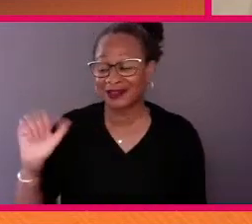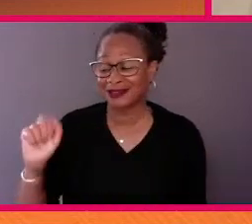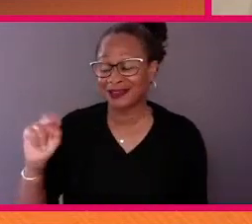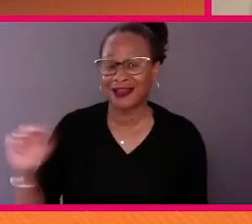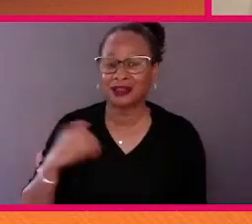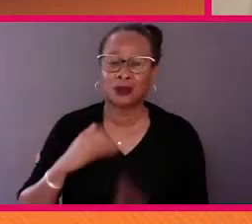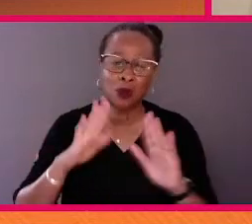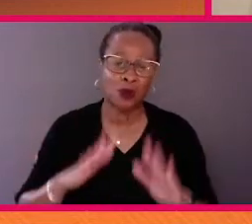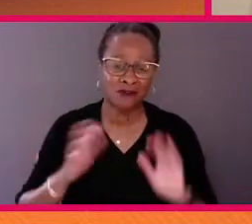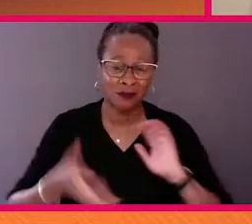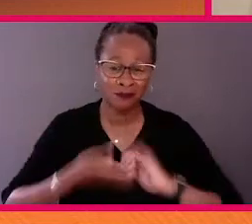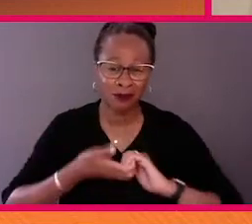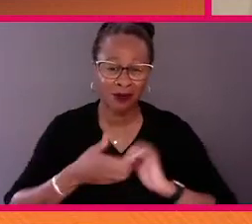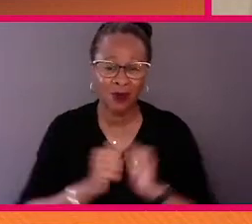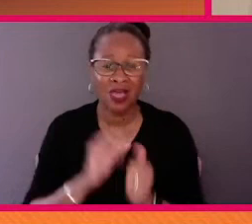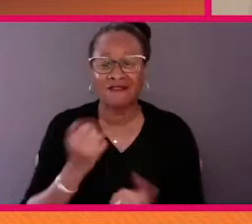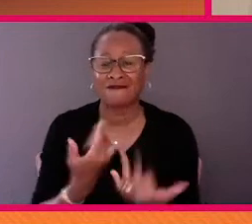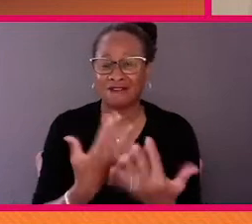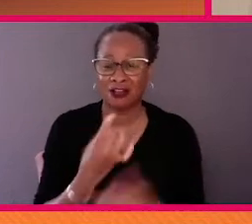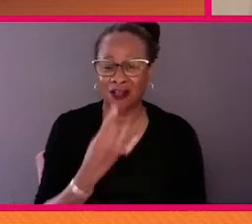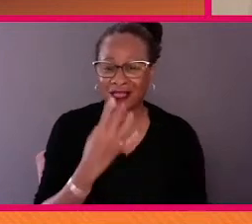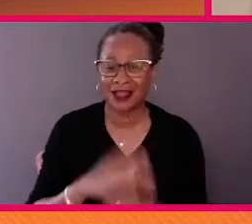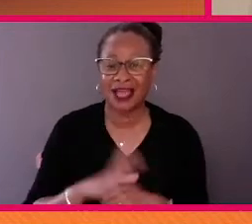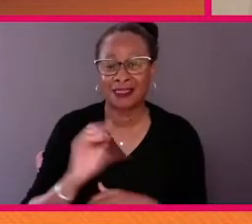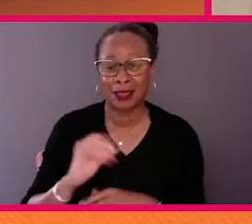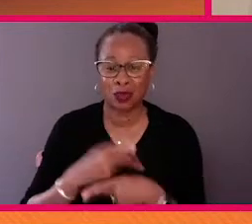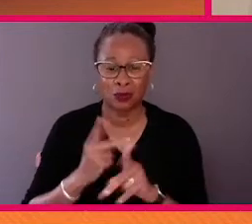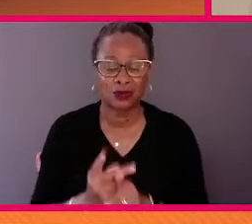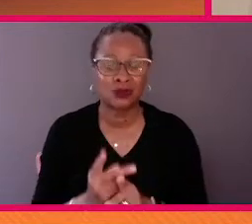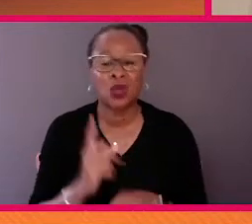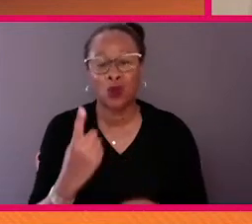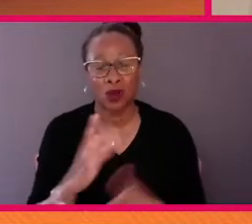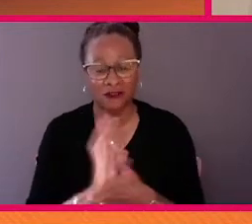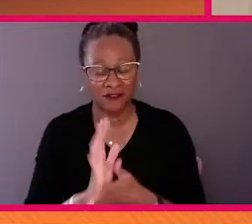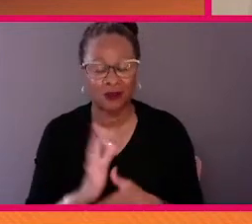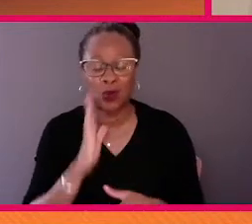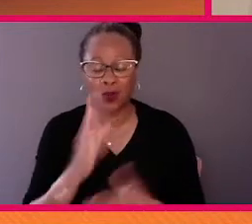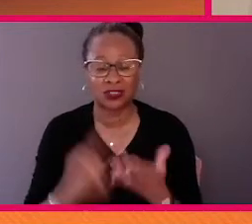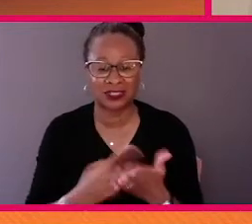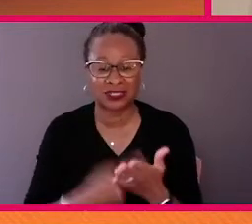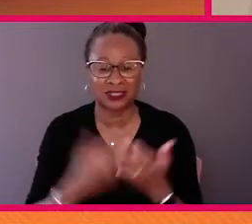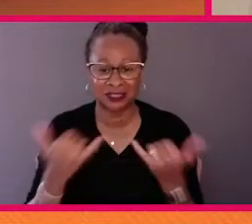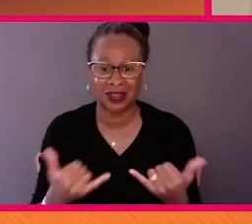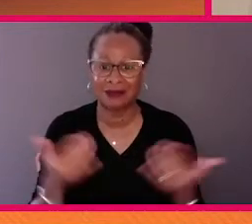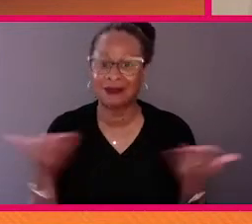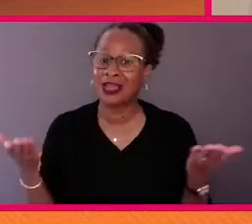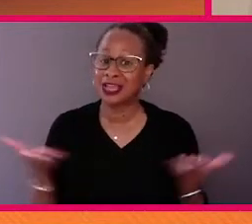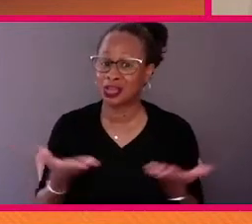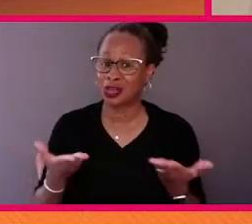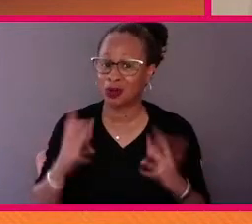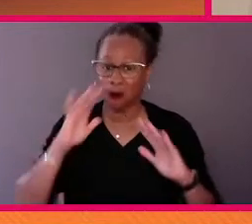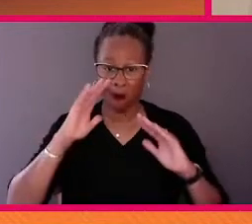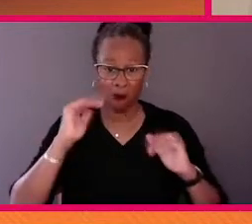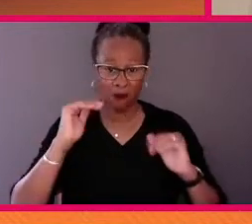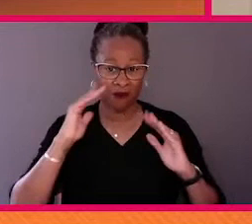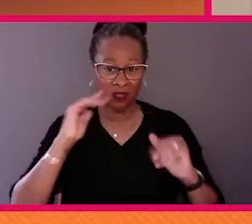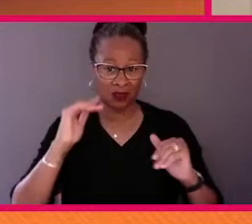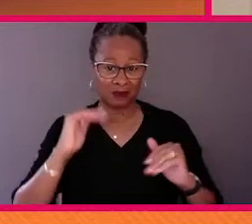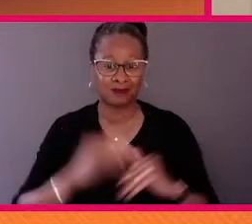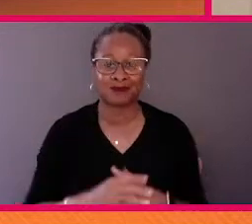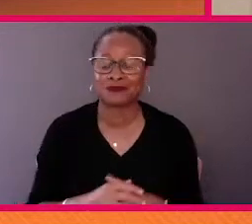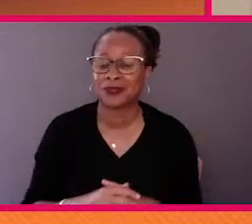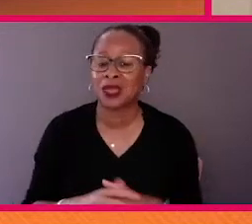the films that we'll discuss today, Here, Hopefully. I'd like to also acknowledge and thank the Asian